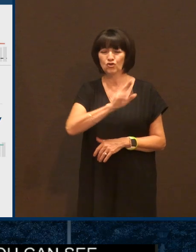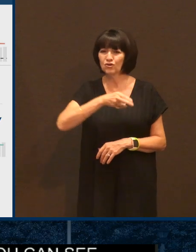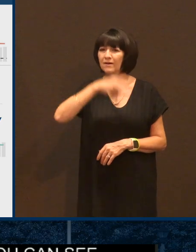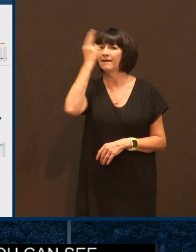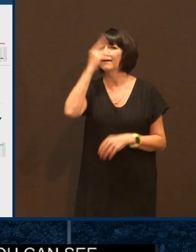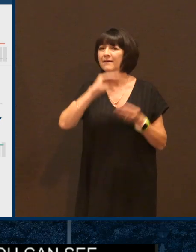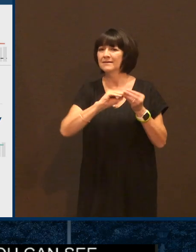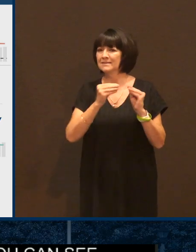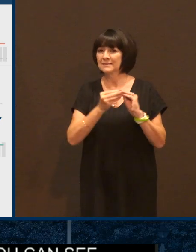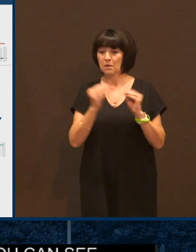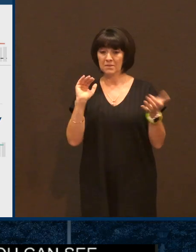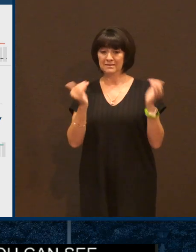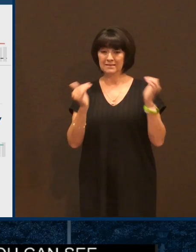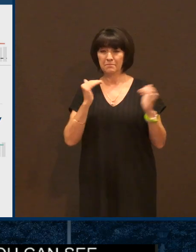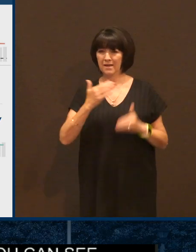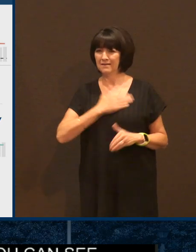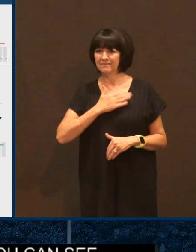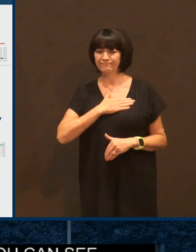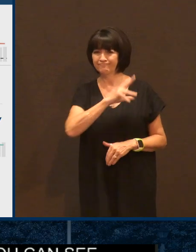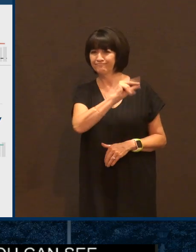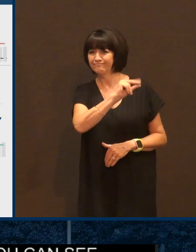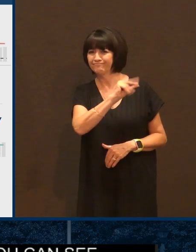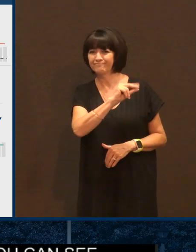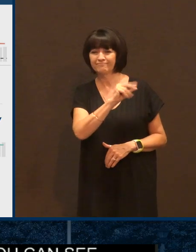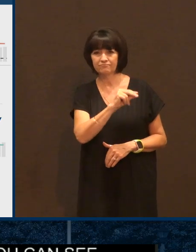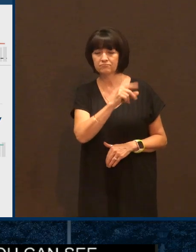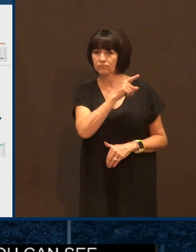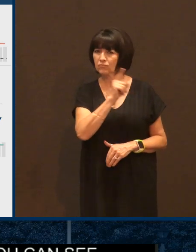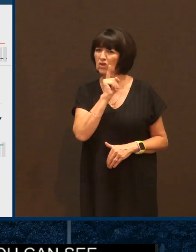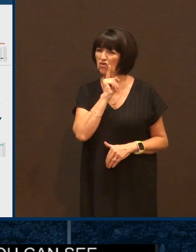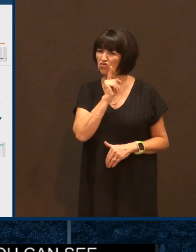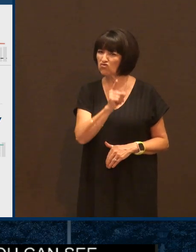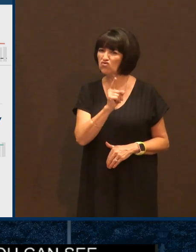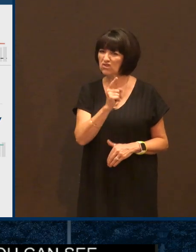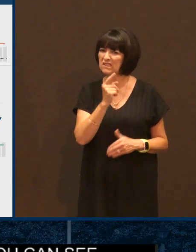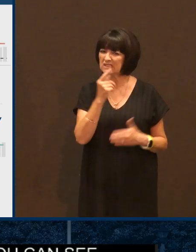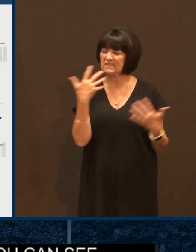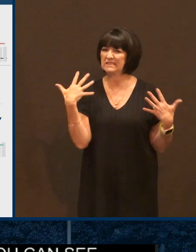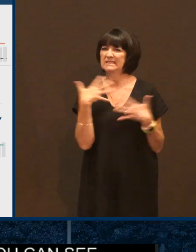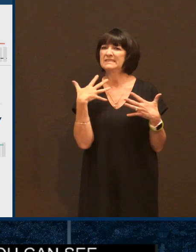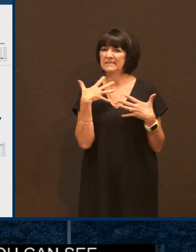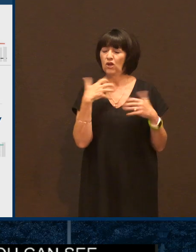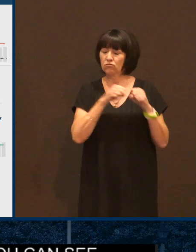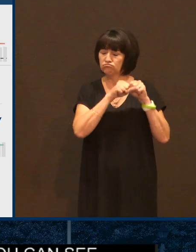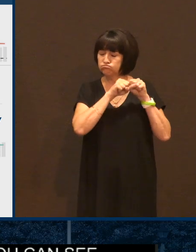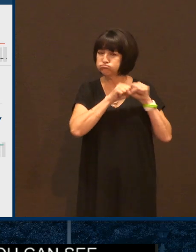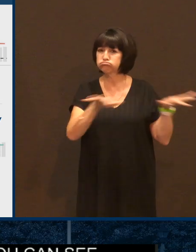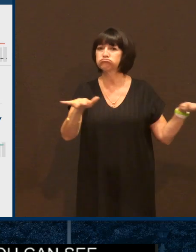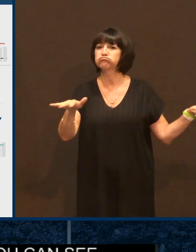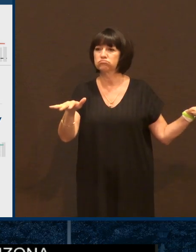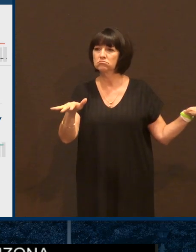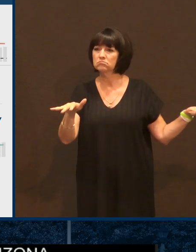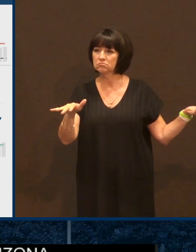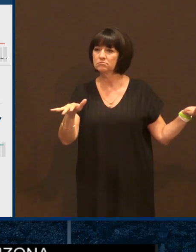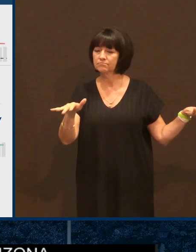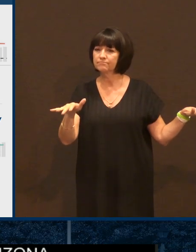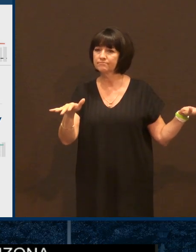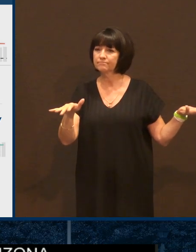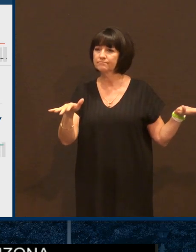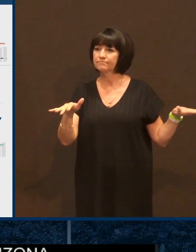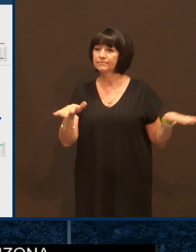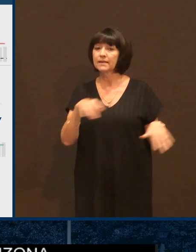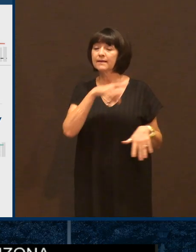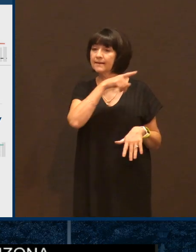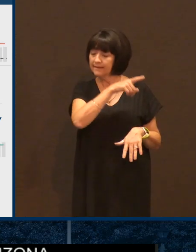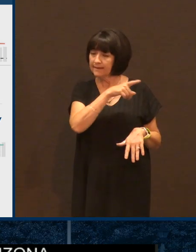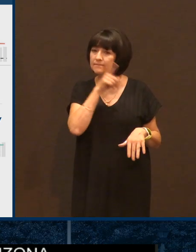having scary outbreaks. Will show that in each of those states, they didn't, unlike Delaware, that had a